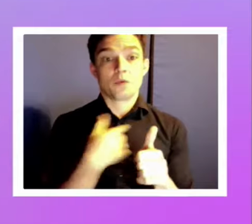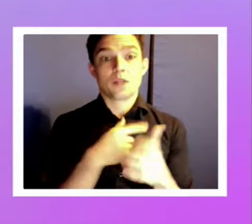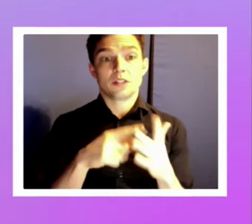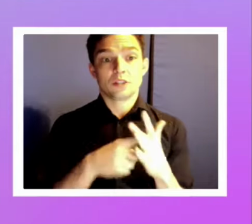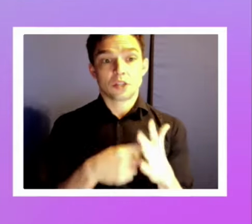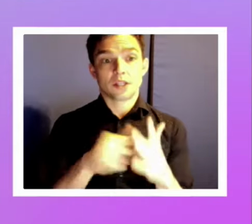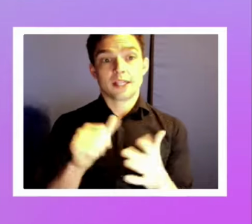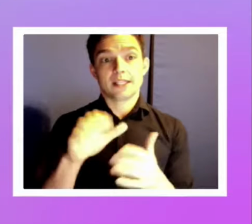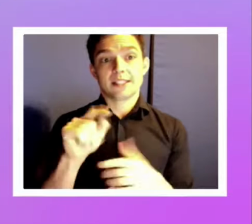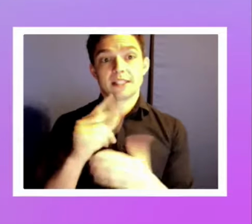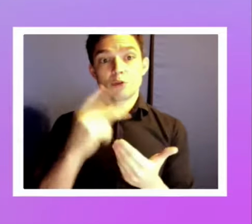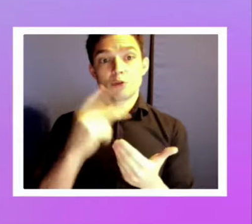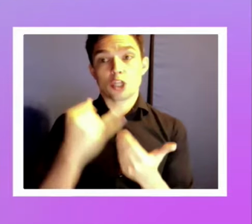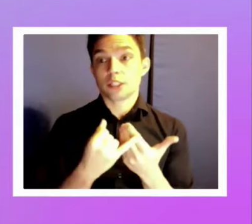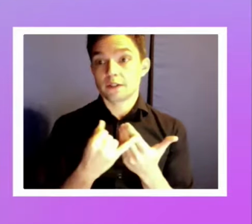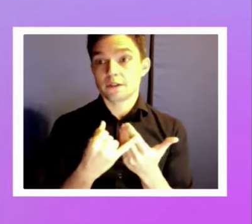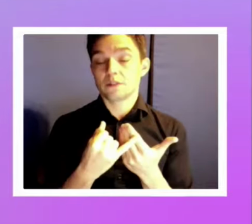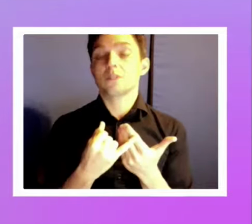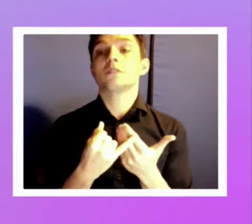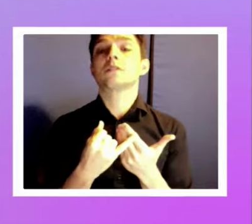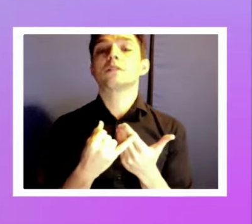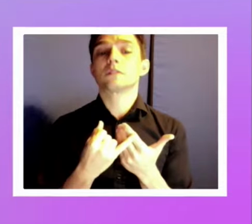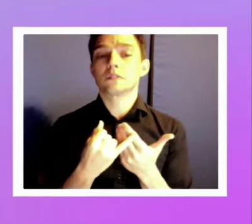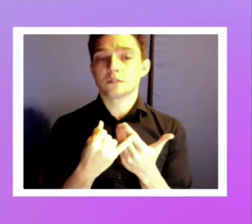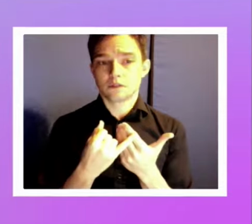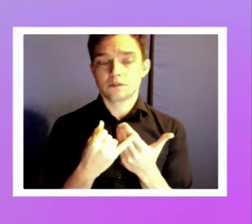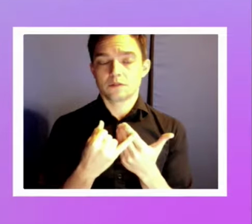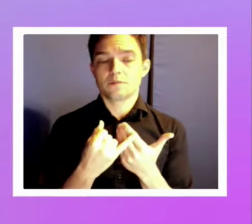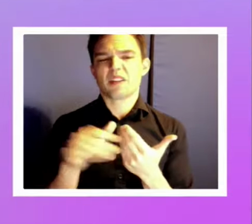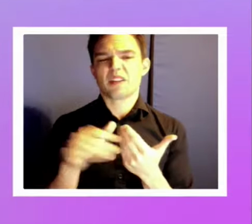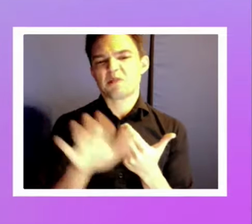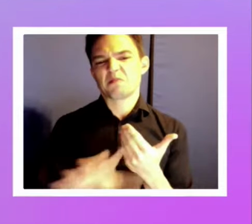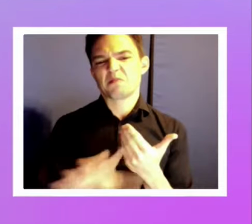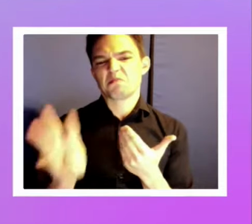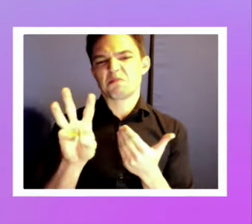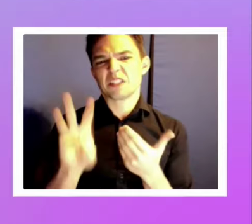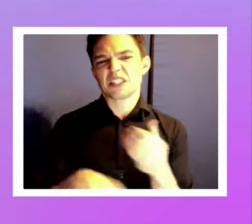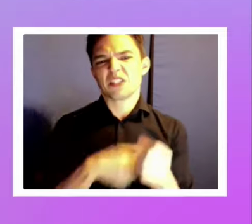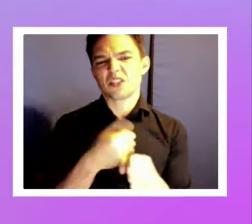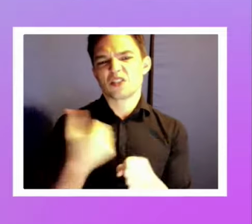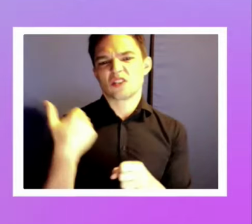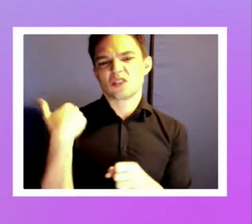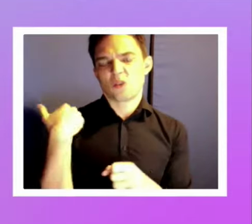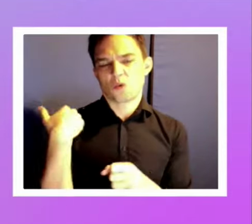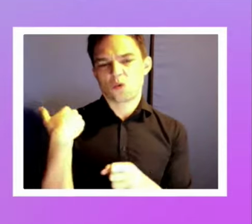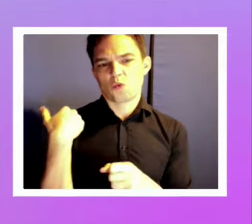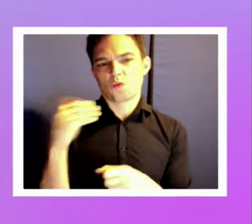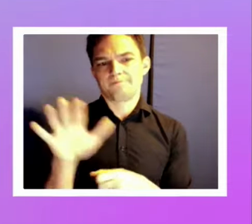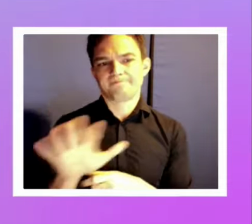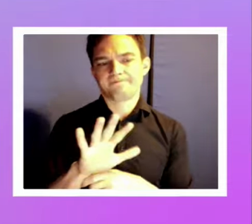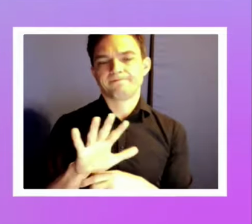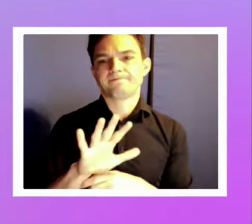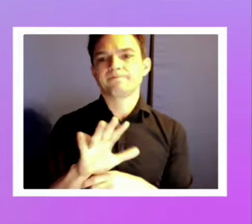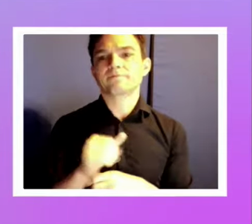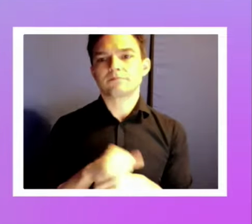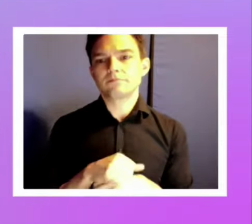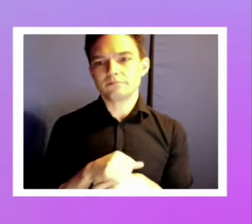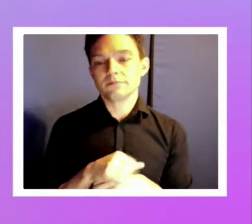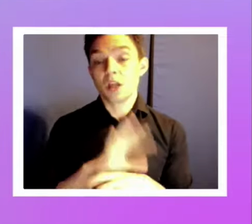ACT project some 6-ish years ago. And the goal for